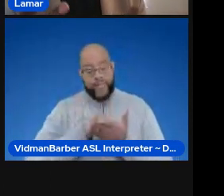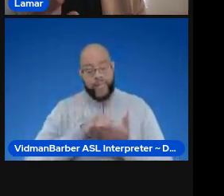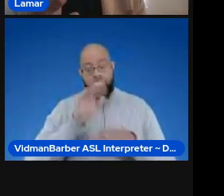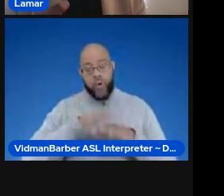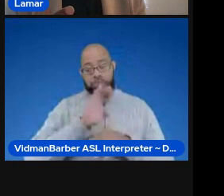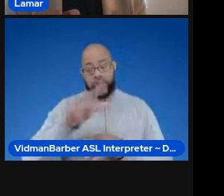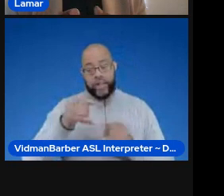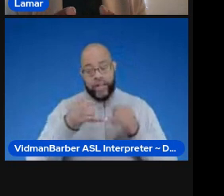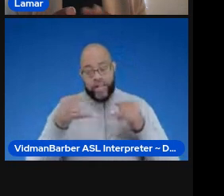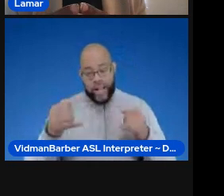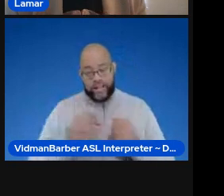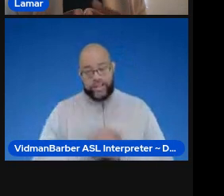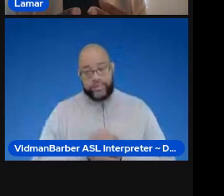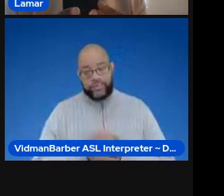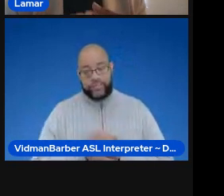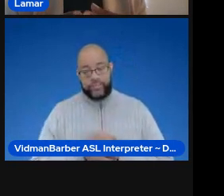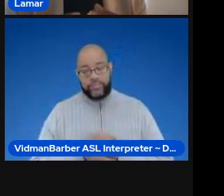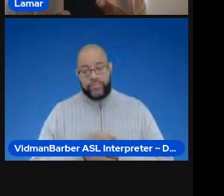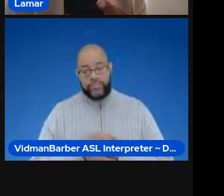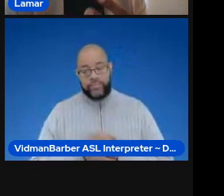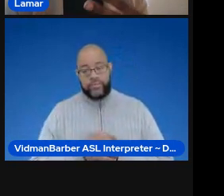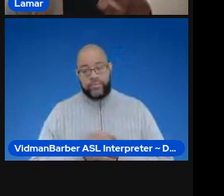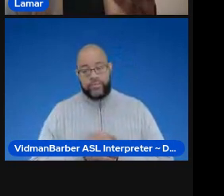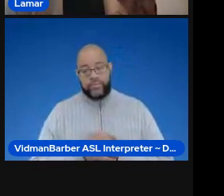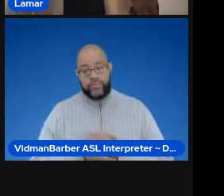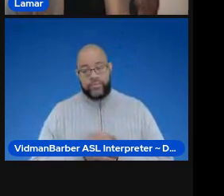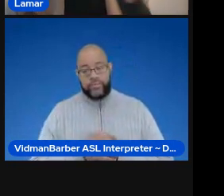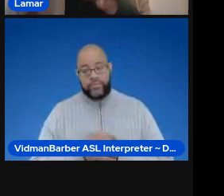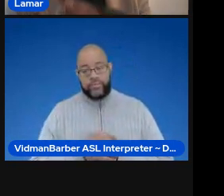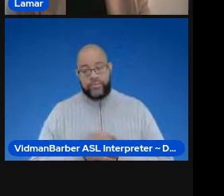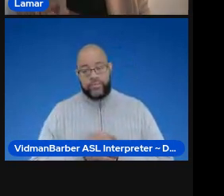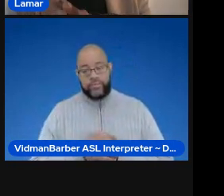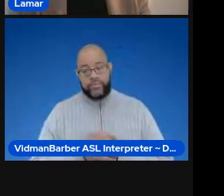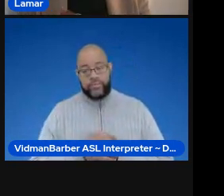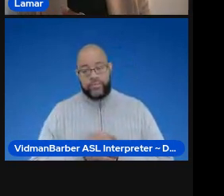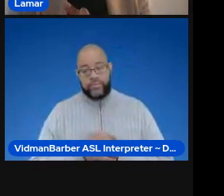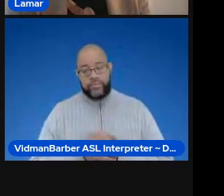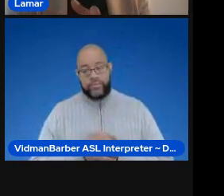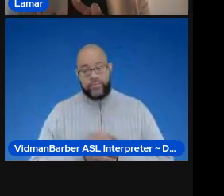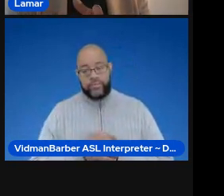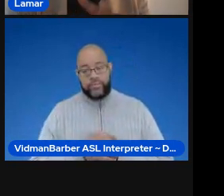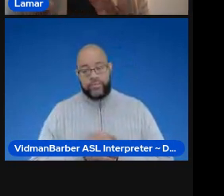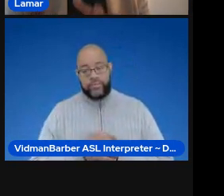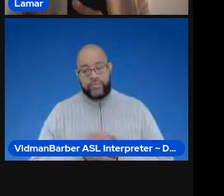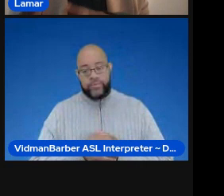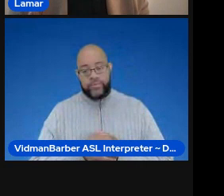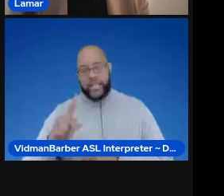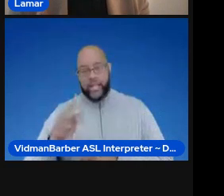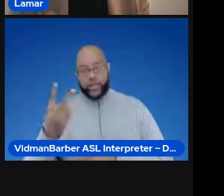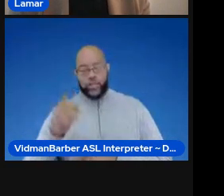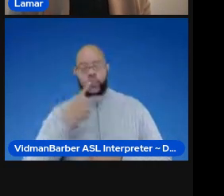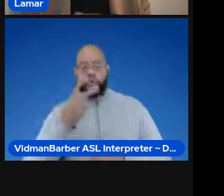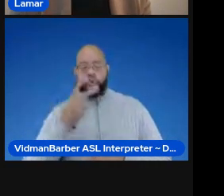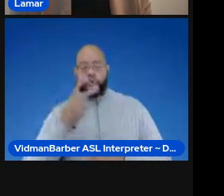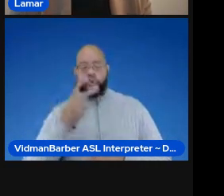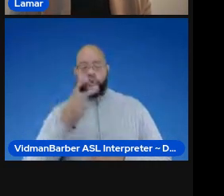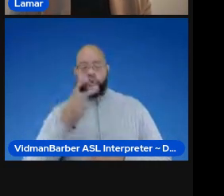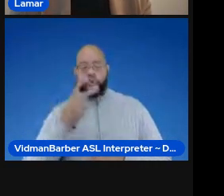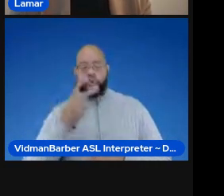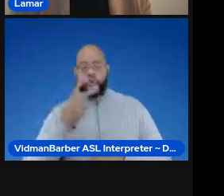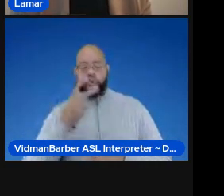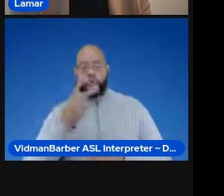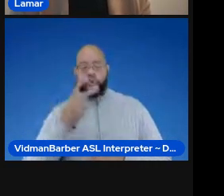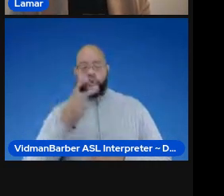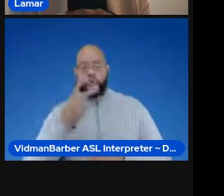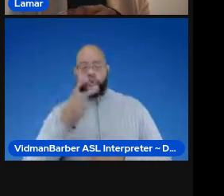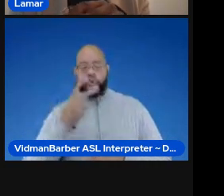vaginal epithelial cells, abbreviated VK2, we saw a similar pattern with the adhesive ability of this bacteria